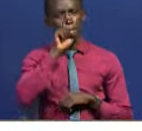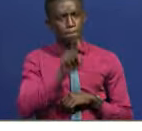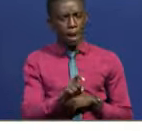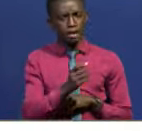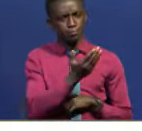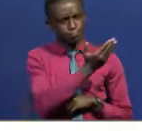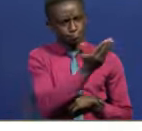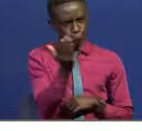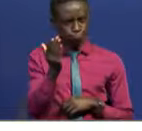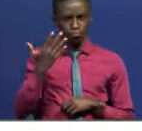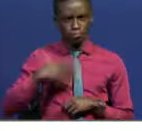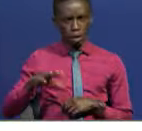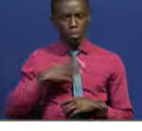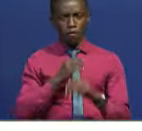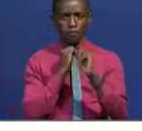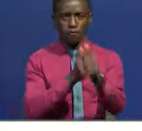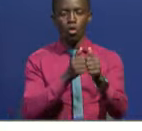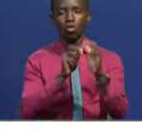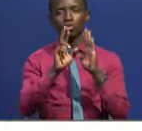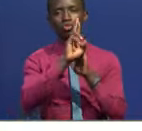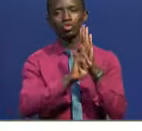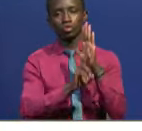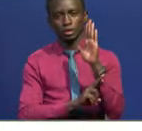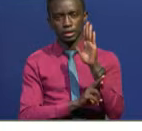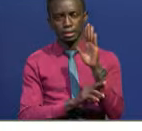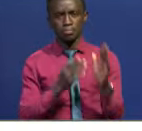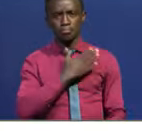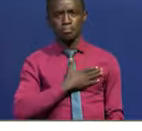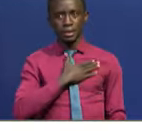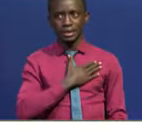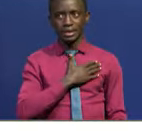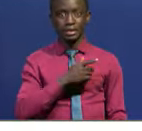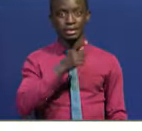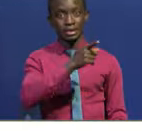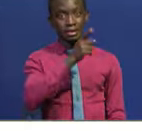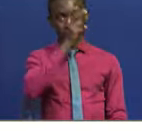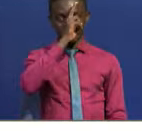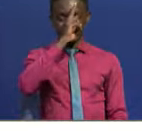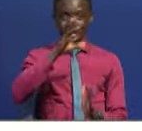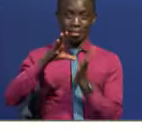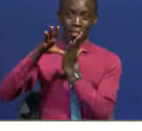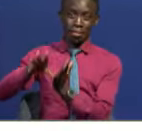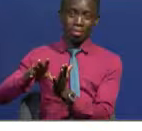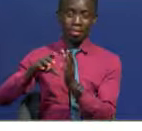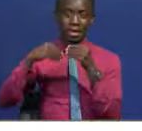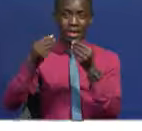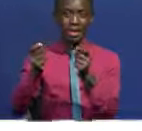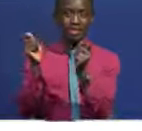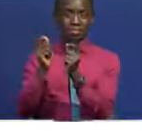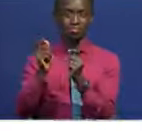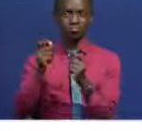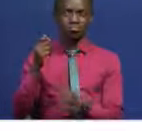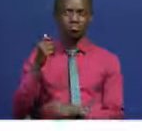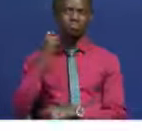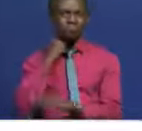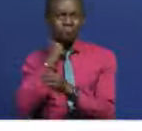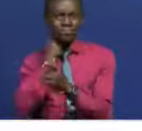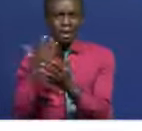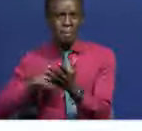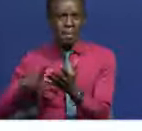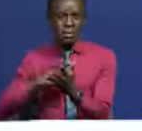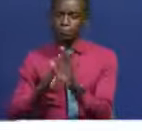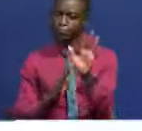ya nchi ya Kenya. Wasidhulumu wananchi. Interior Cabinet Secretary Professor Kithure Kindiki warning the